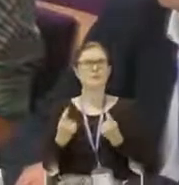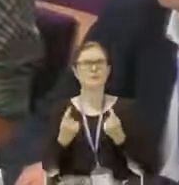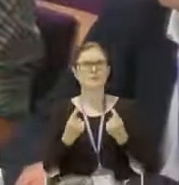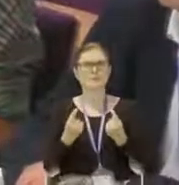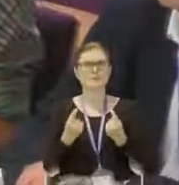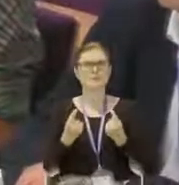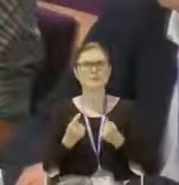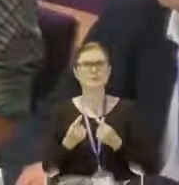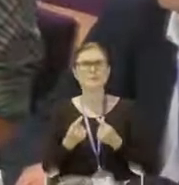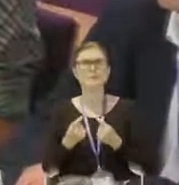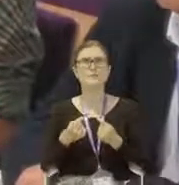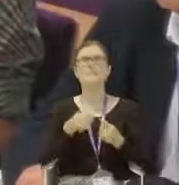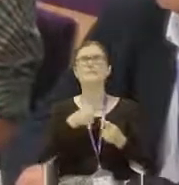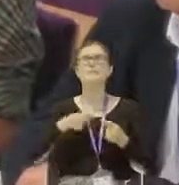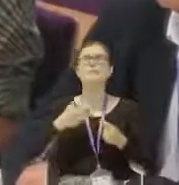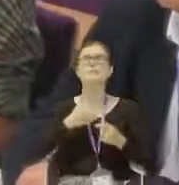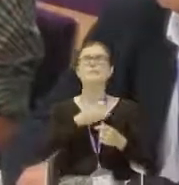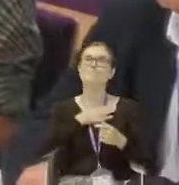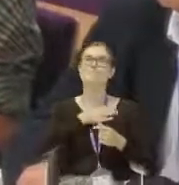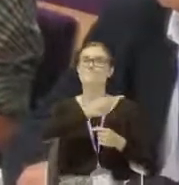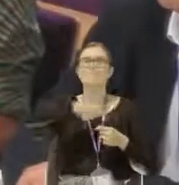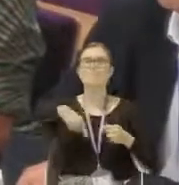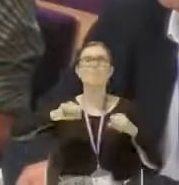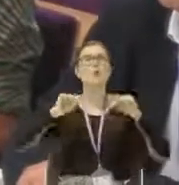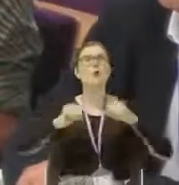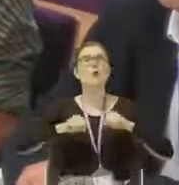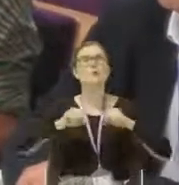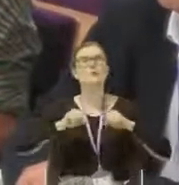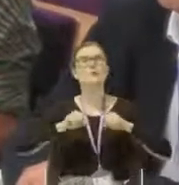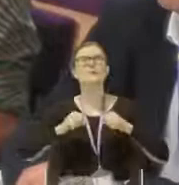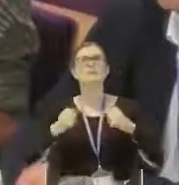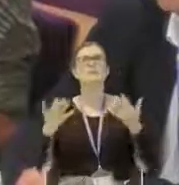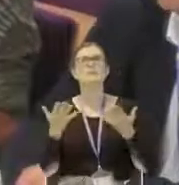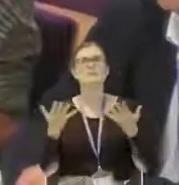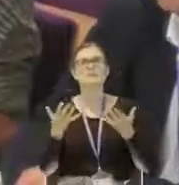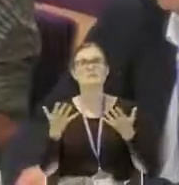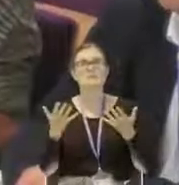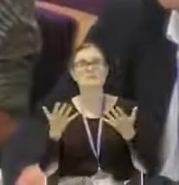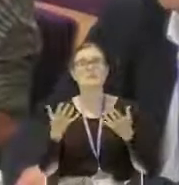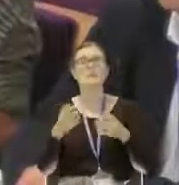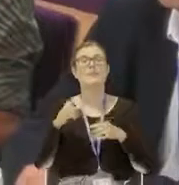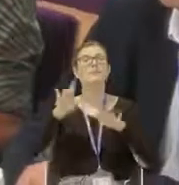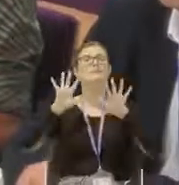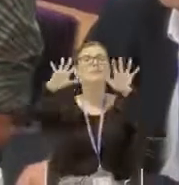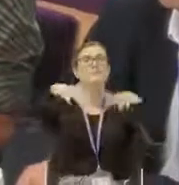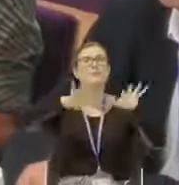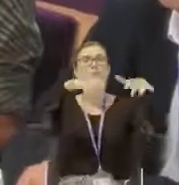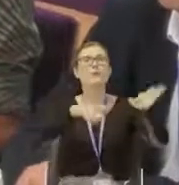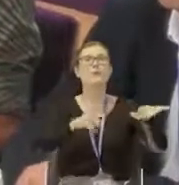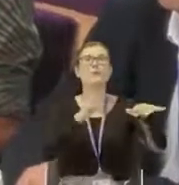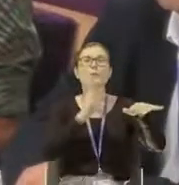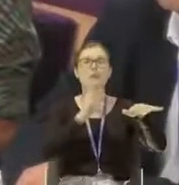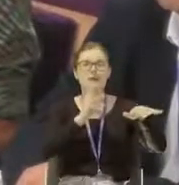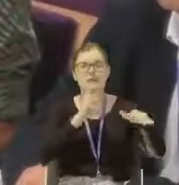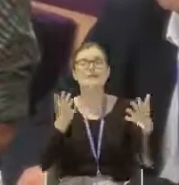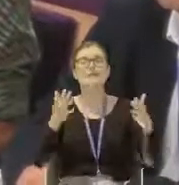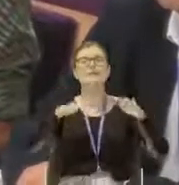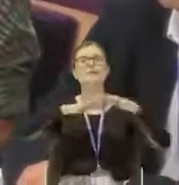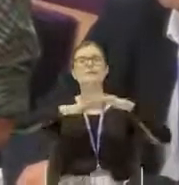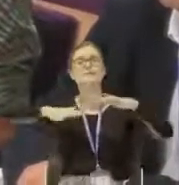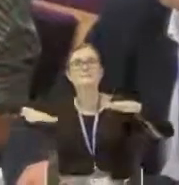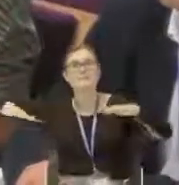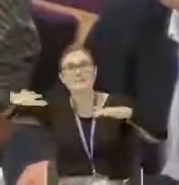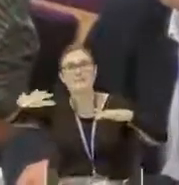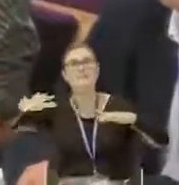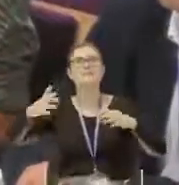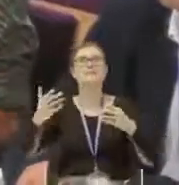sanitation, oceans and coasts, circular development, and One Health, themes which actually need much more political attention on the global